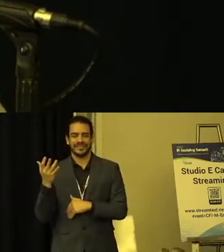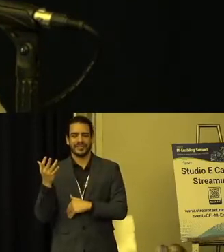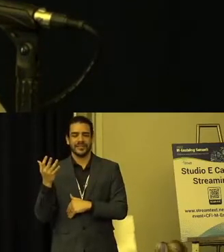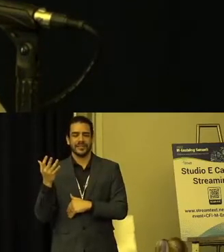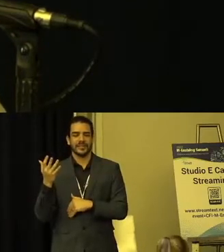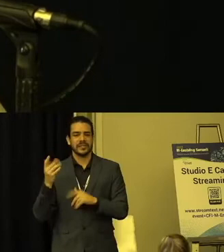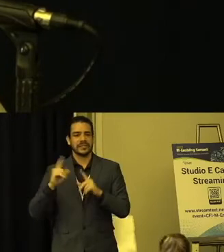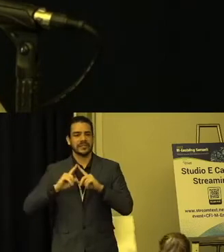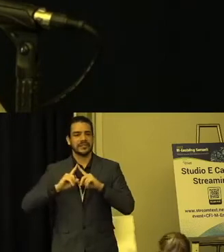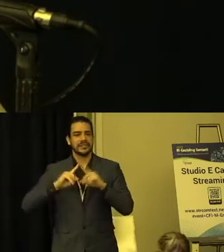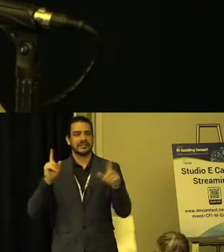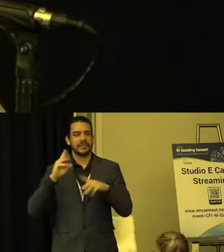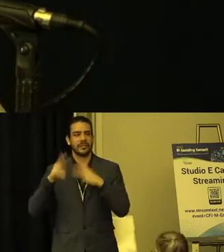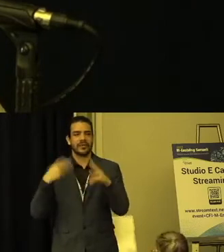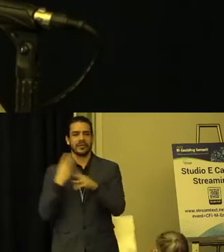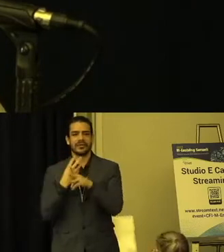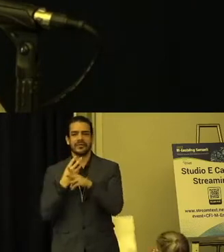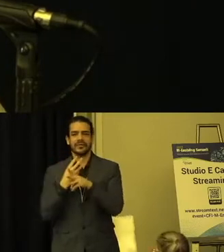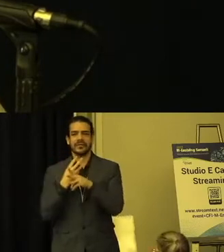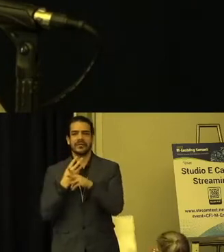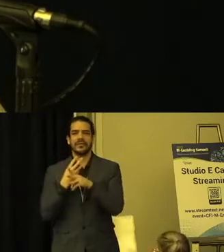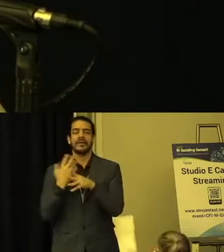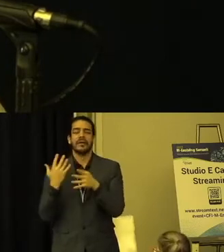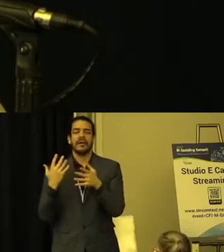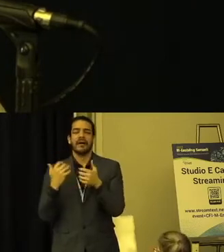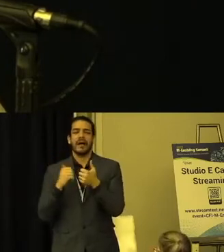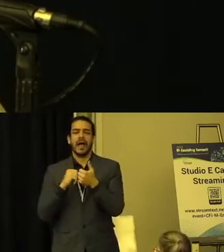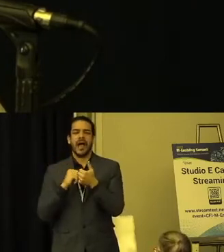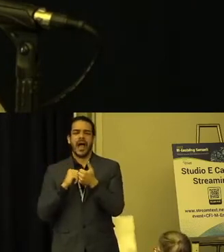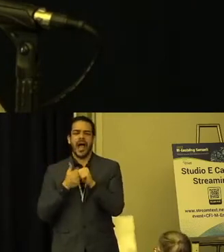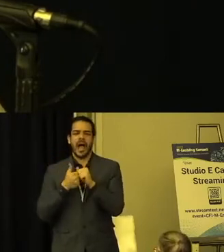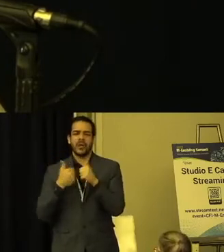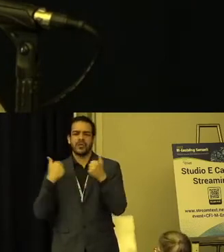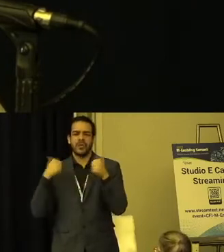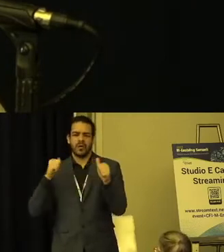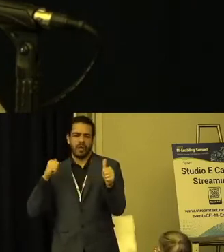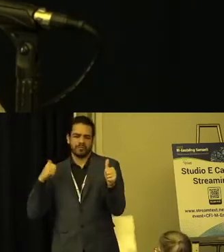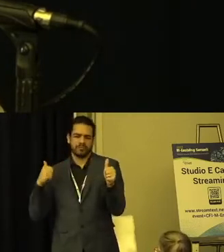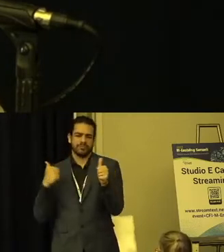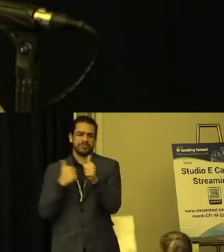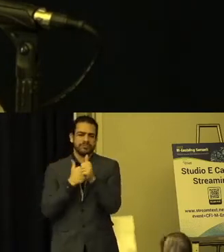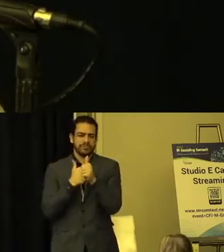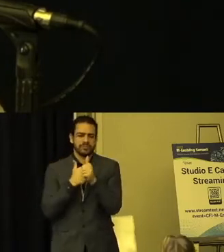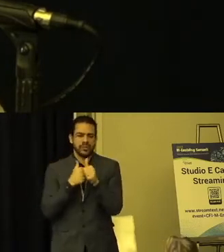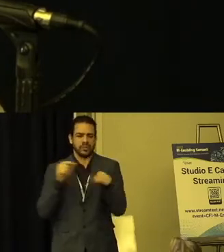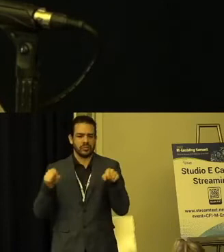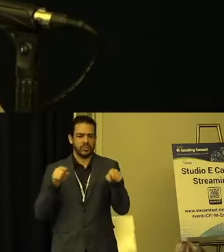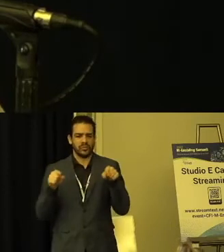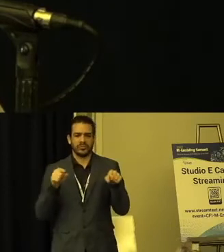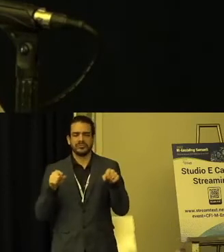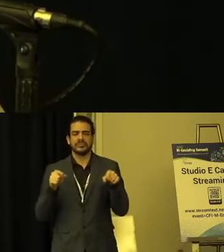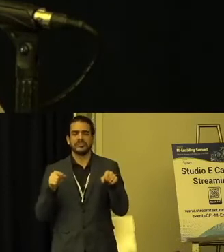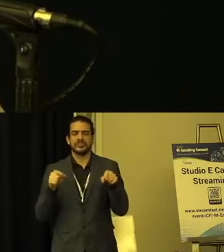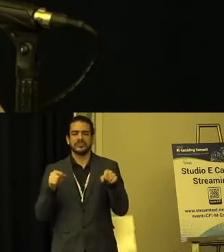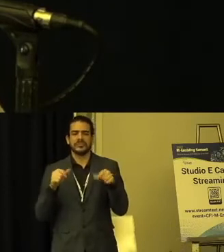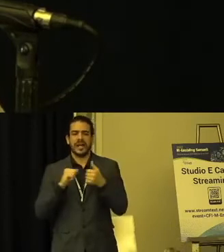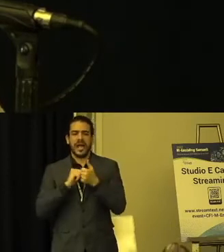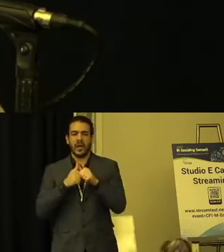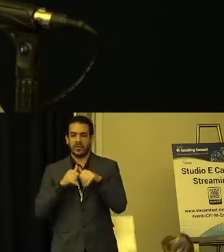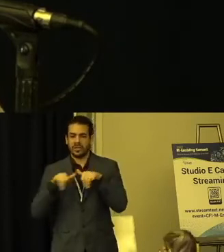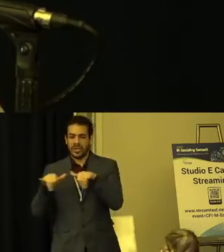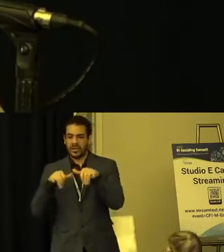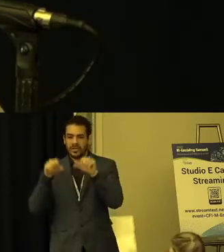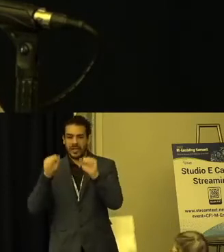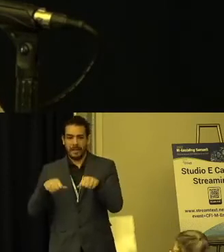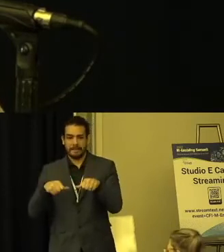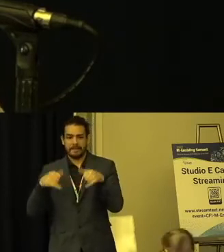it's a different world. But how do we close that gap? How do we make accessibility standards still relevant